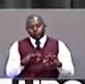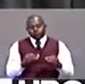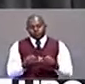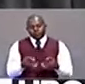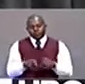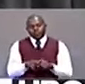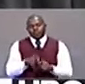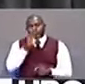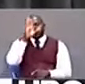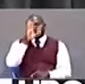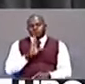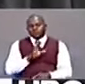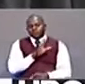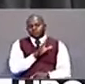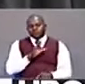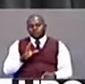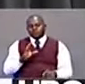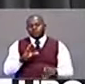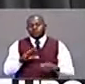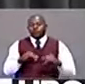the Catholic fraternity.